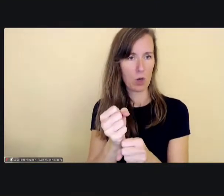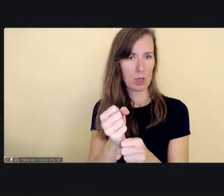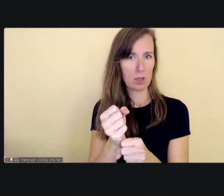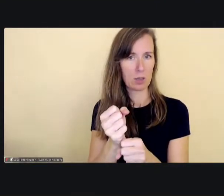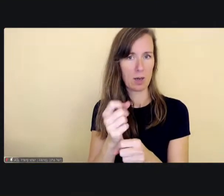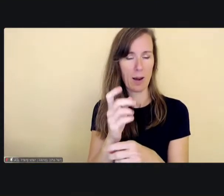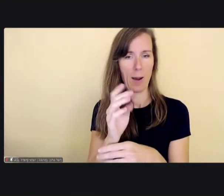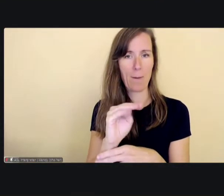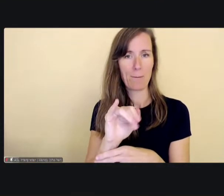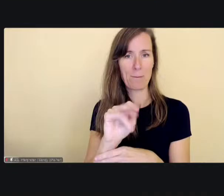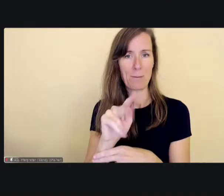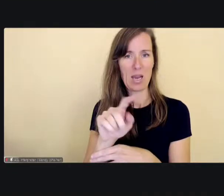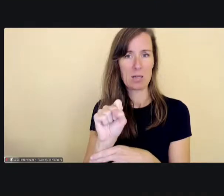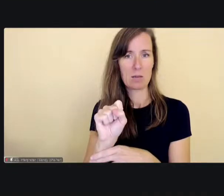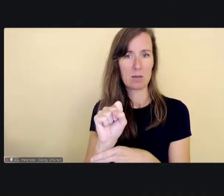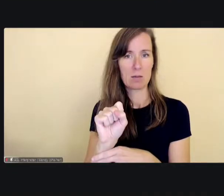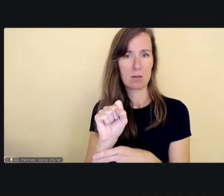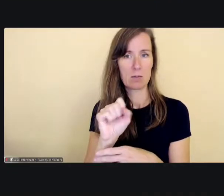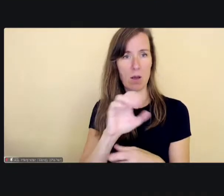Go ahead, Councilmember.